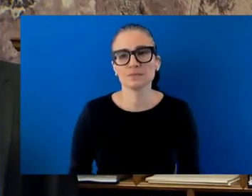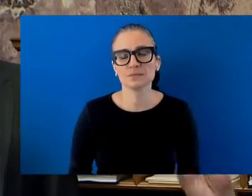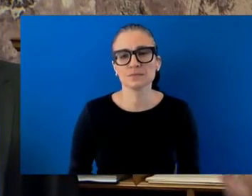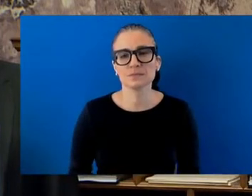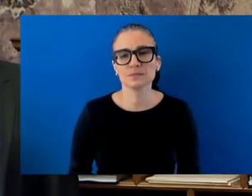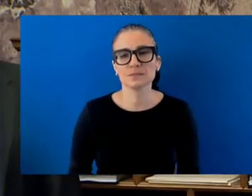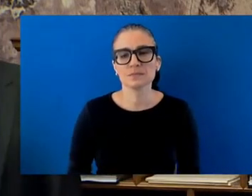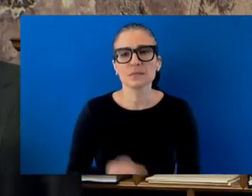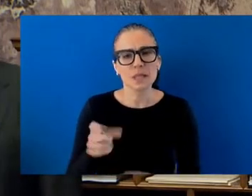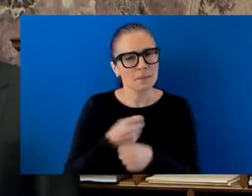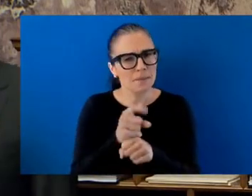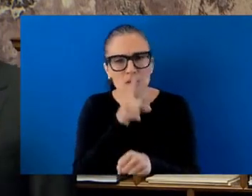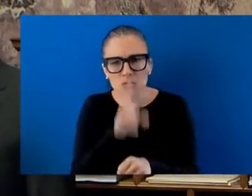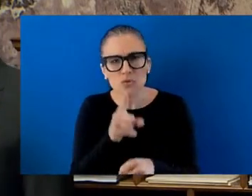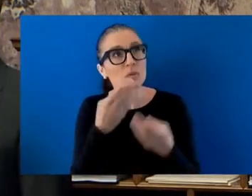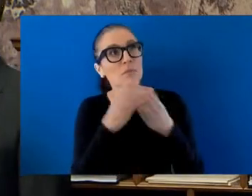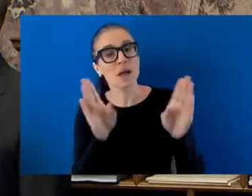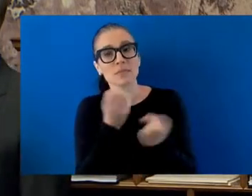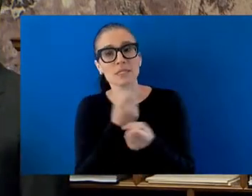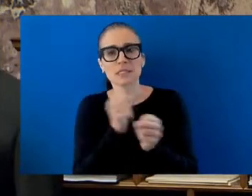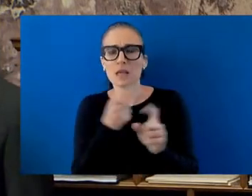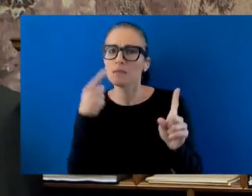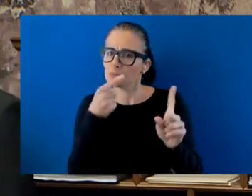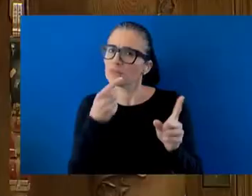Ron very welcome today.